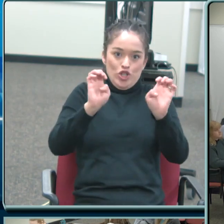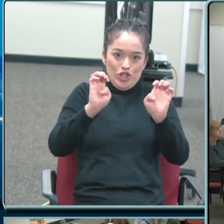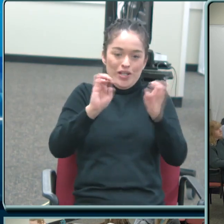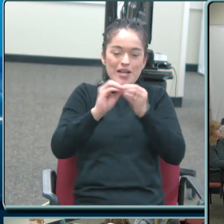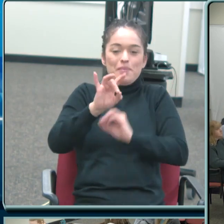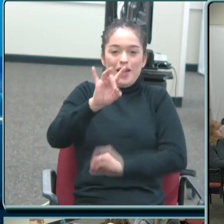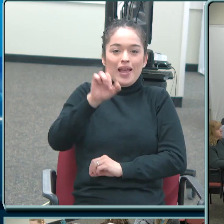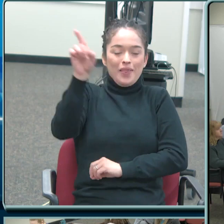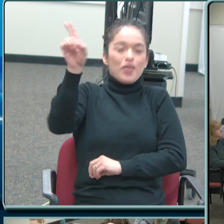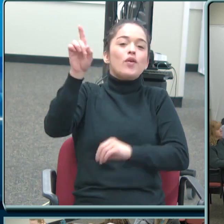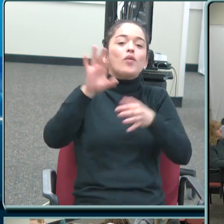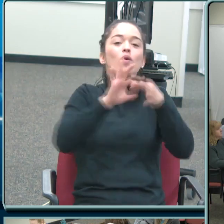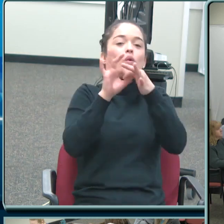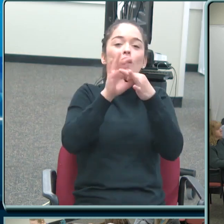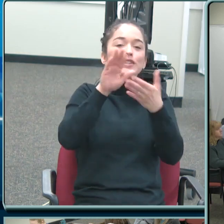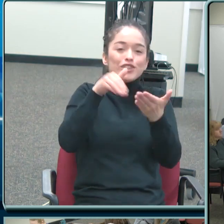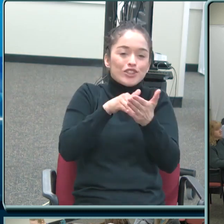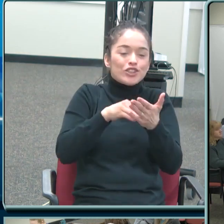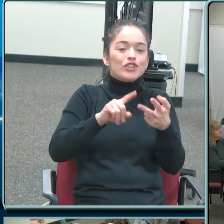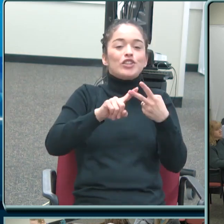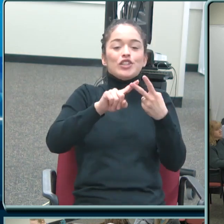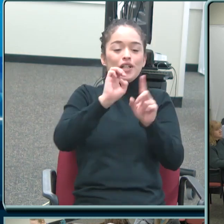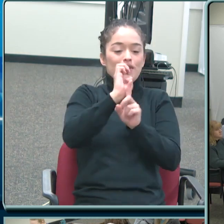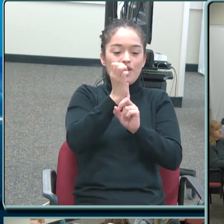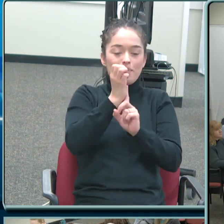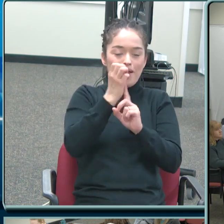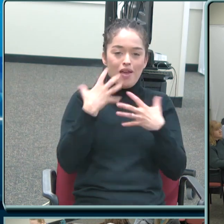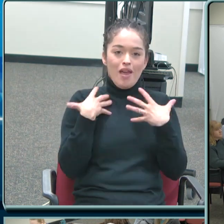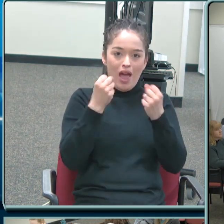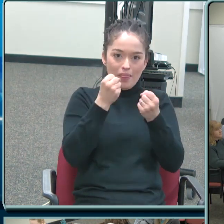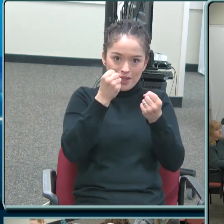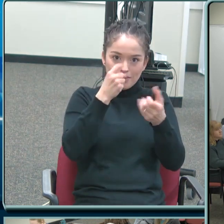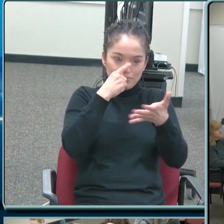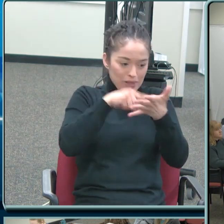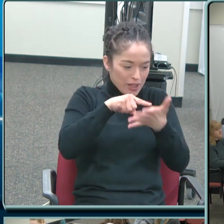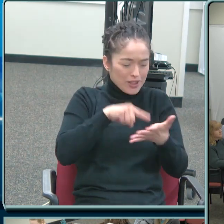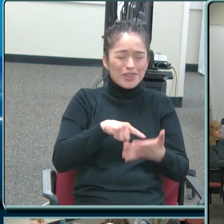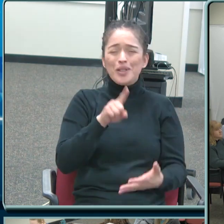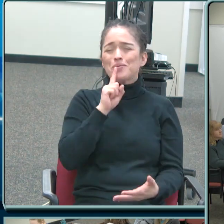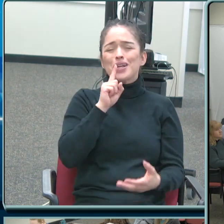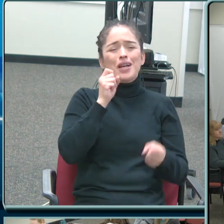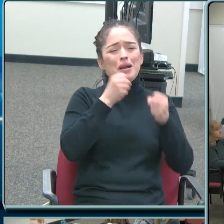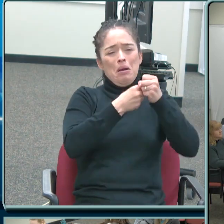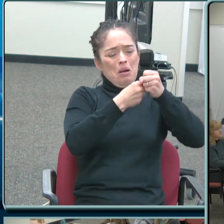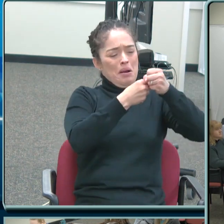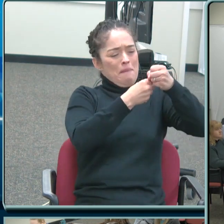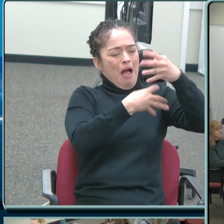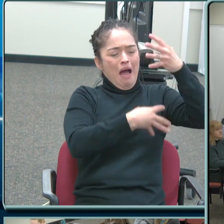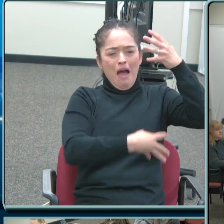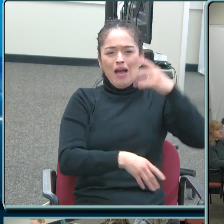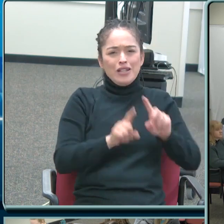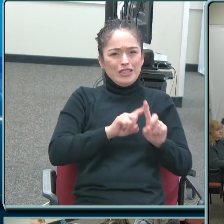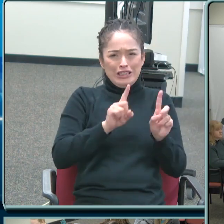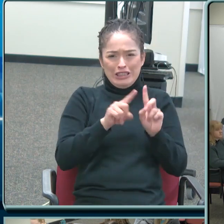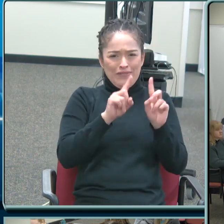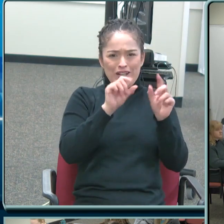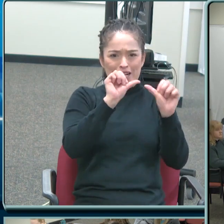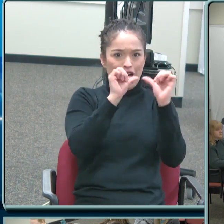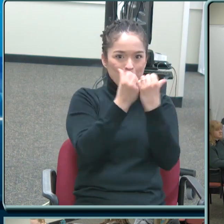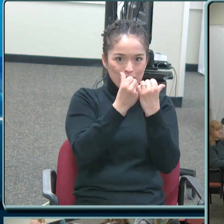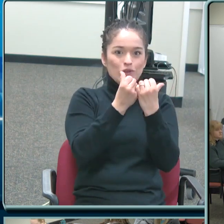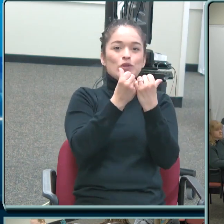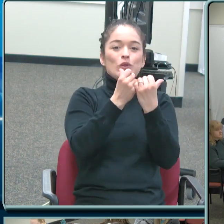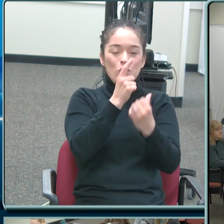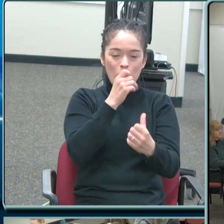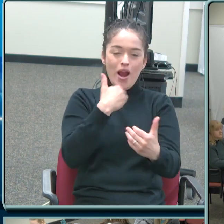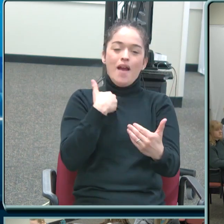Emergency Coordination Center. Environmental Health did well inspections. So there are so many different departments within our agency that have a role